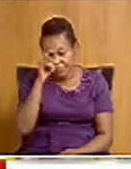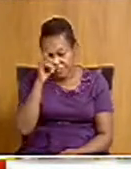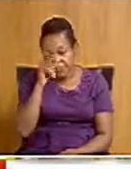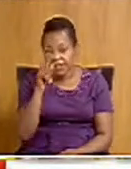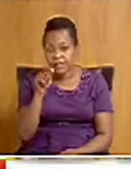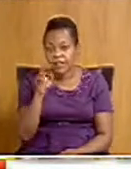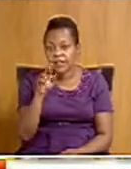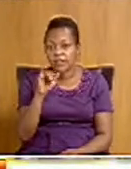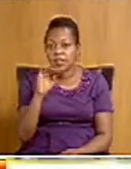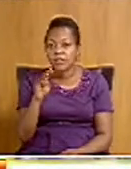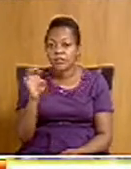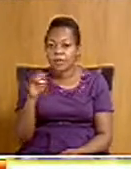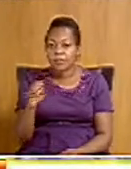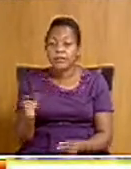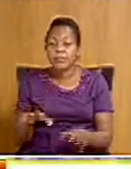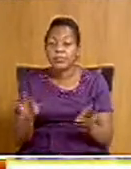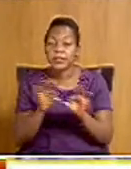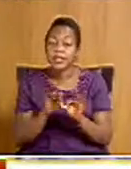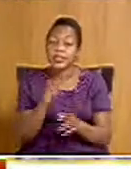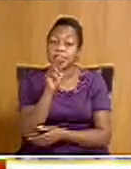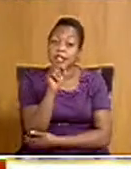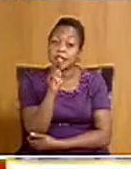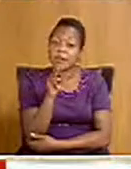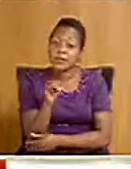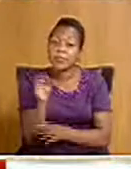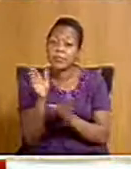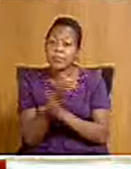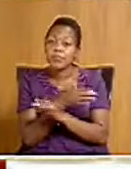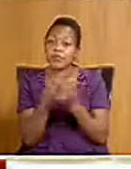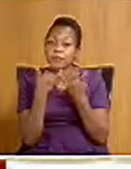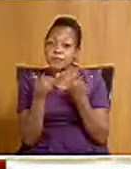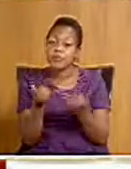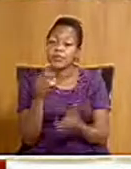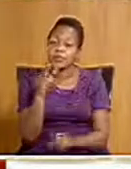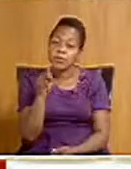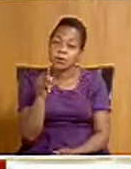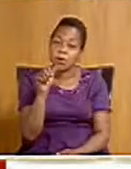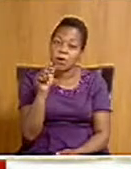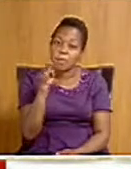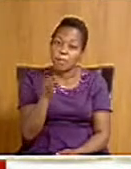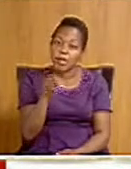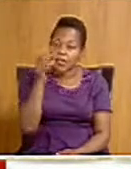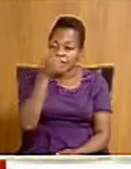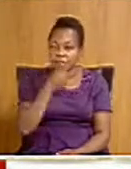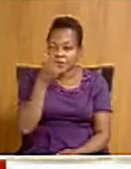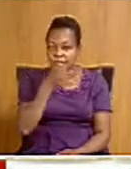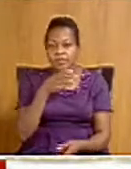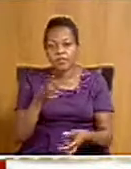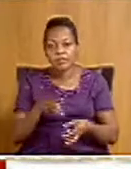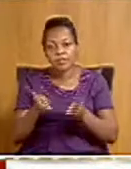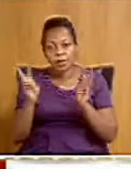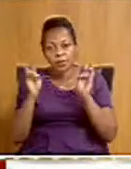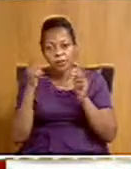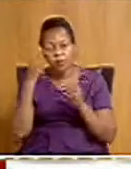The NRM has been telling you from 1965 that Pan-Africanism is the way for Africa to go.